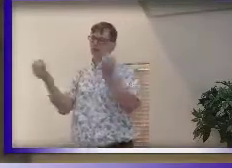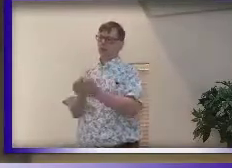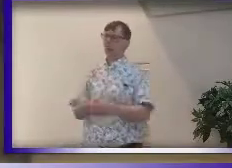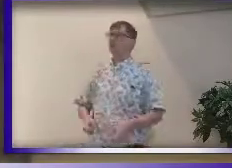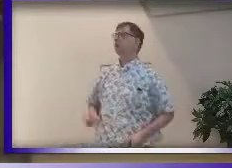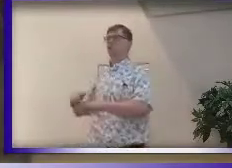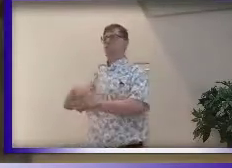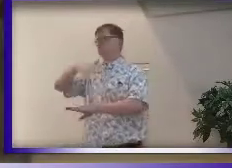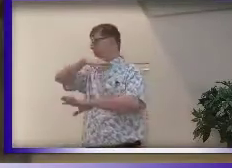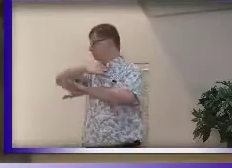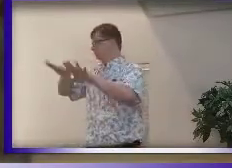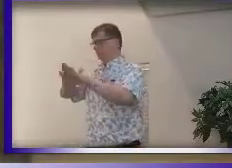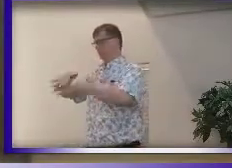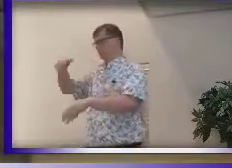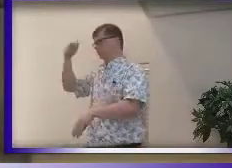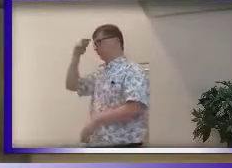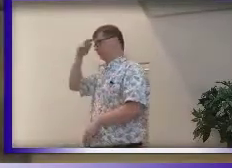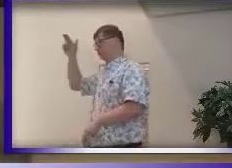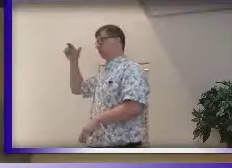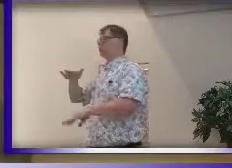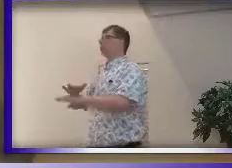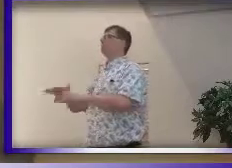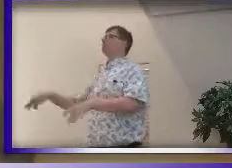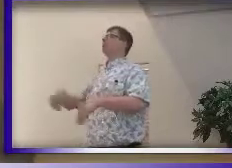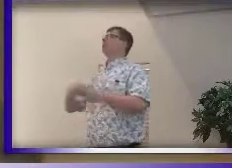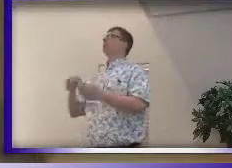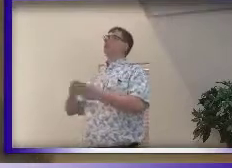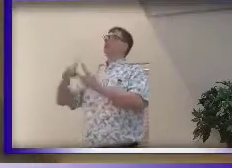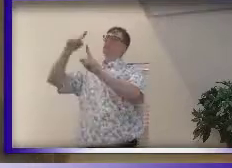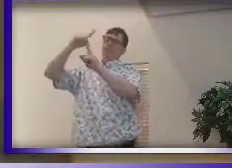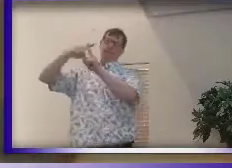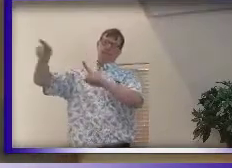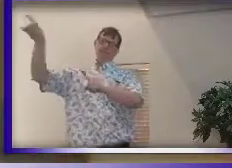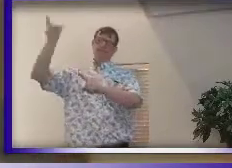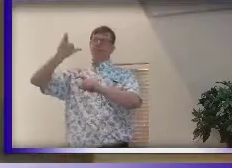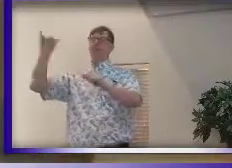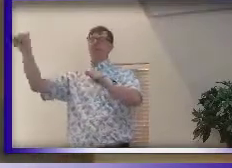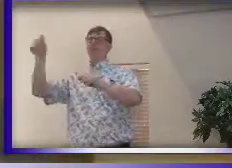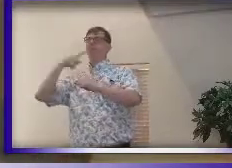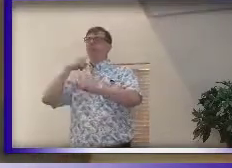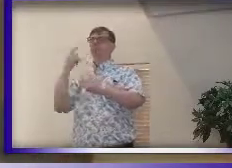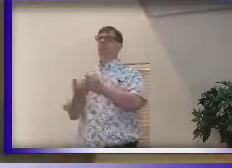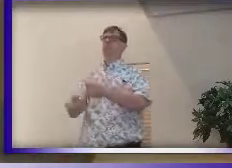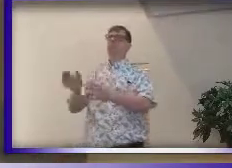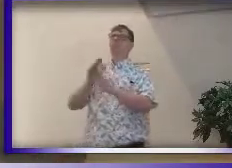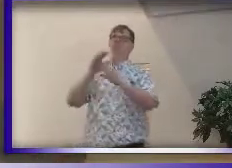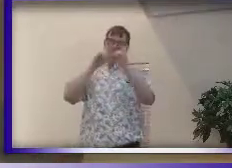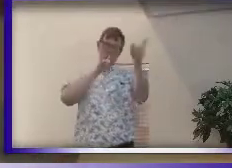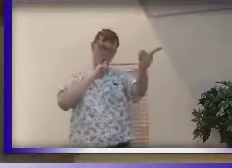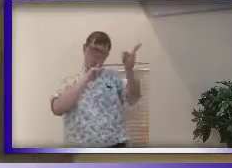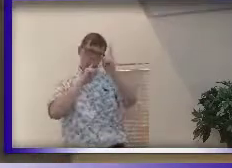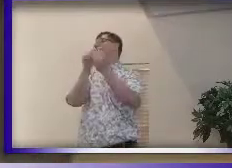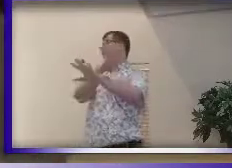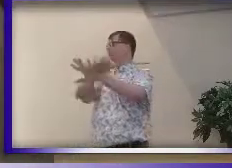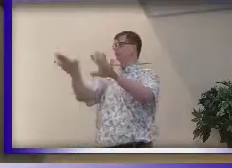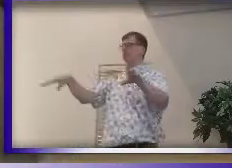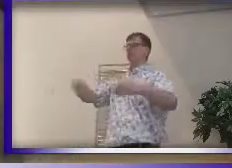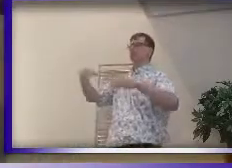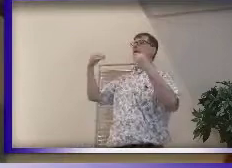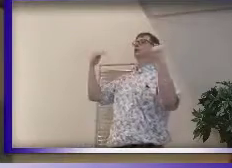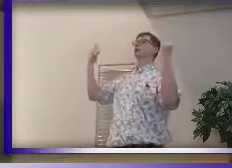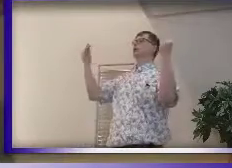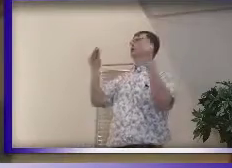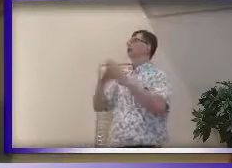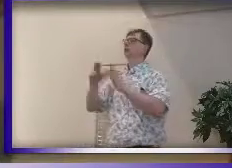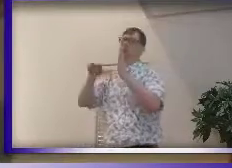it's confidential, and a lot of it just doesn't fit into words. To have a period of time in which I